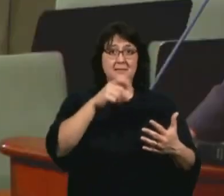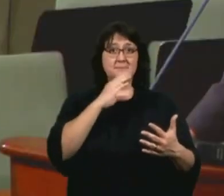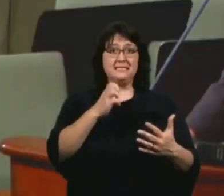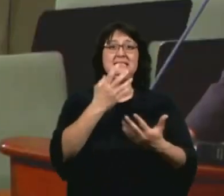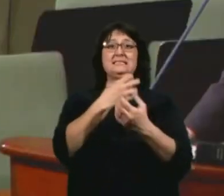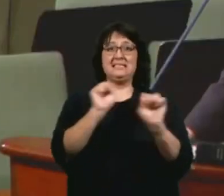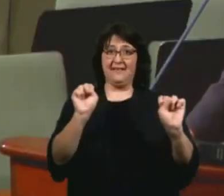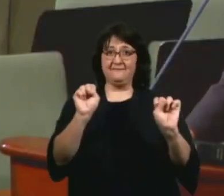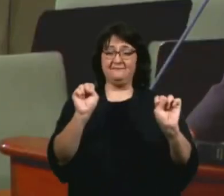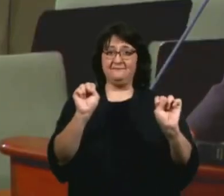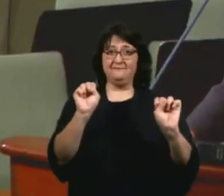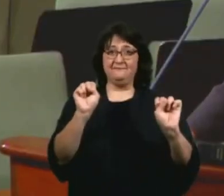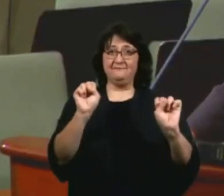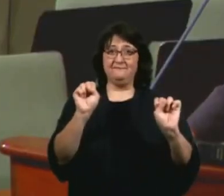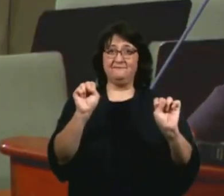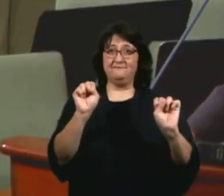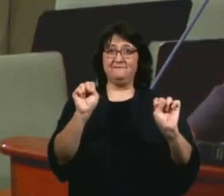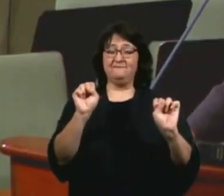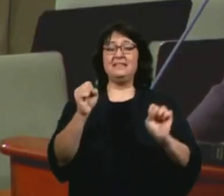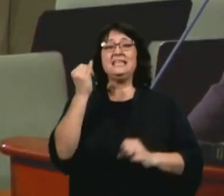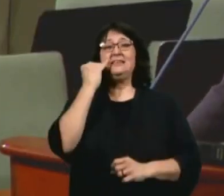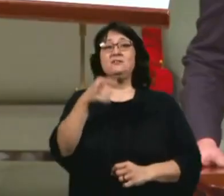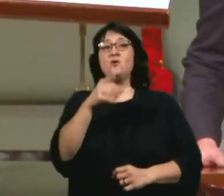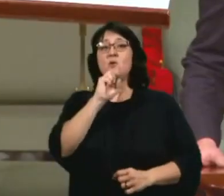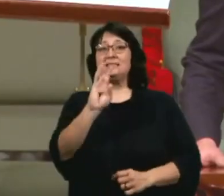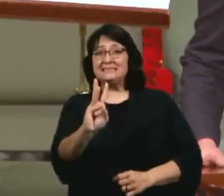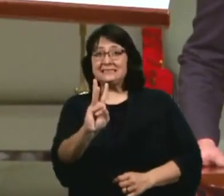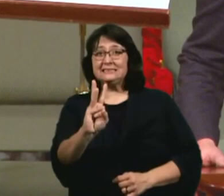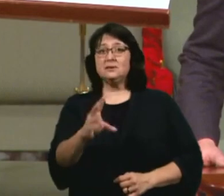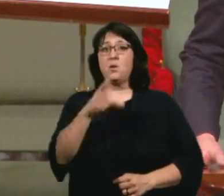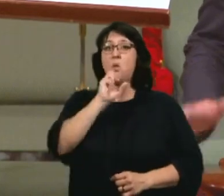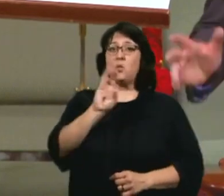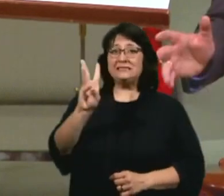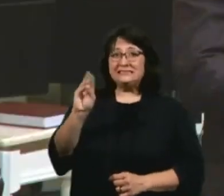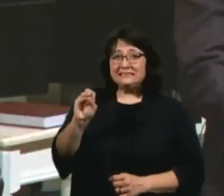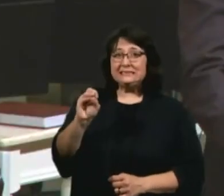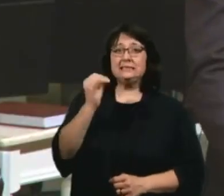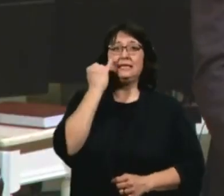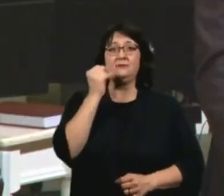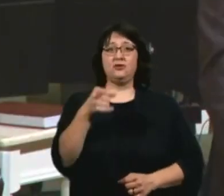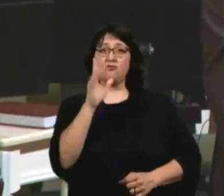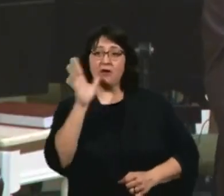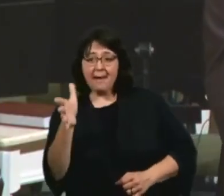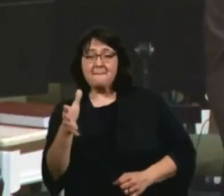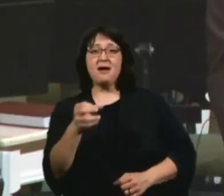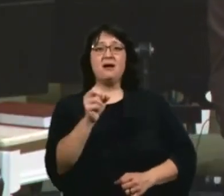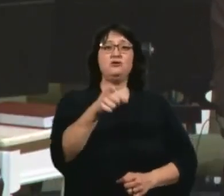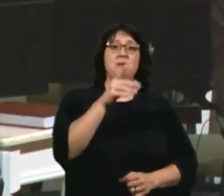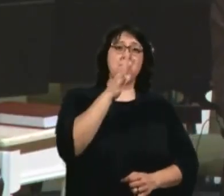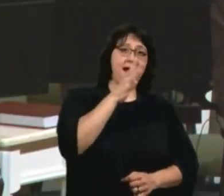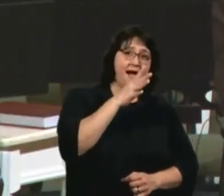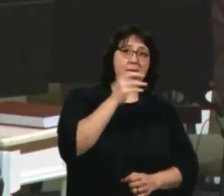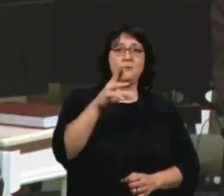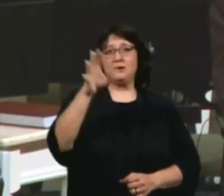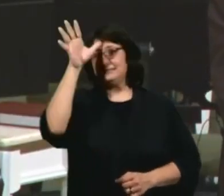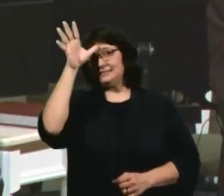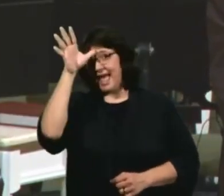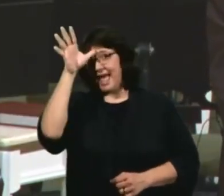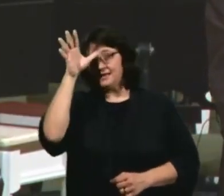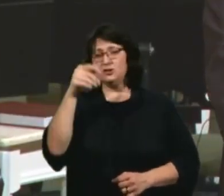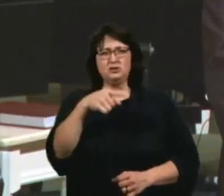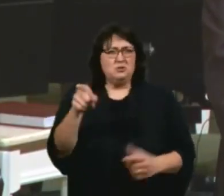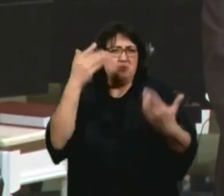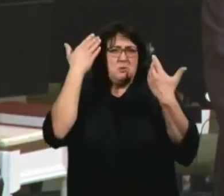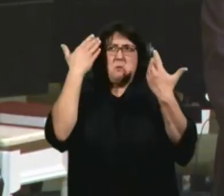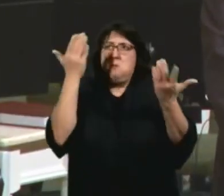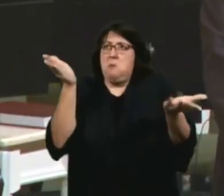saved. If you're 6, you're 60, you're a grandma, you're a mom, you're a dad, but you're here tonight and you're not